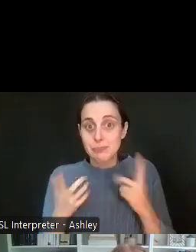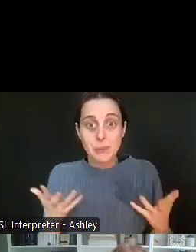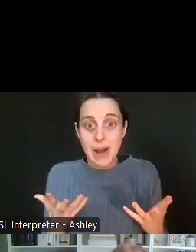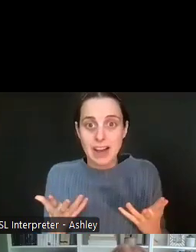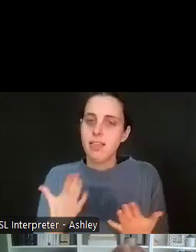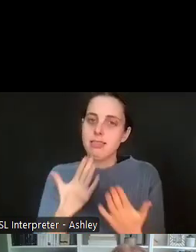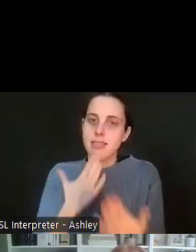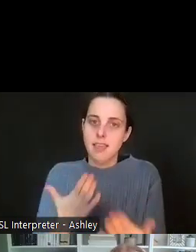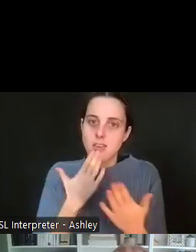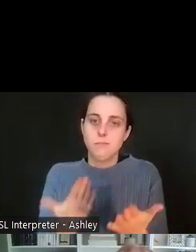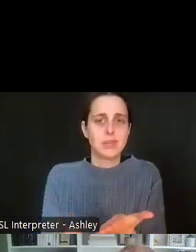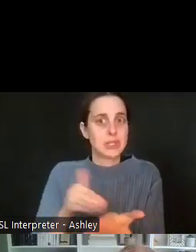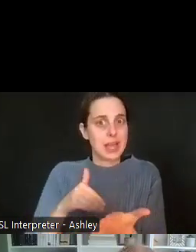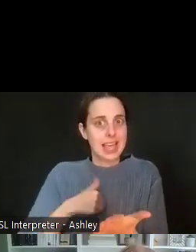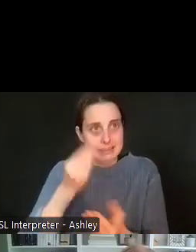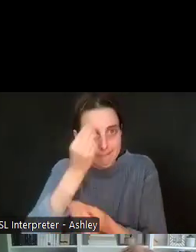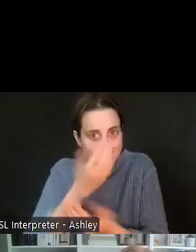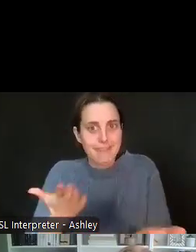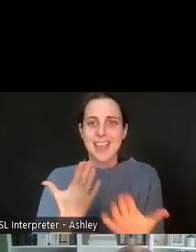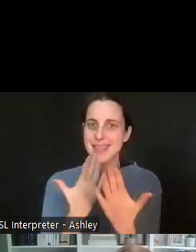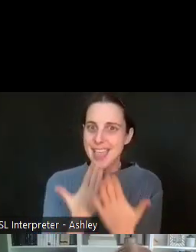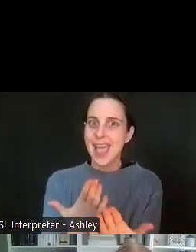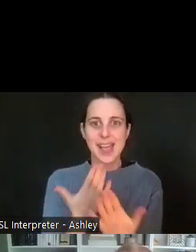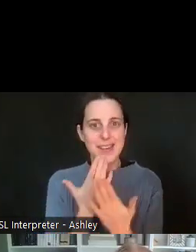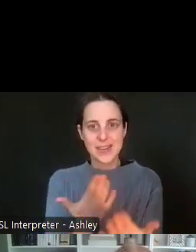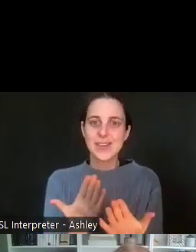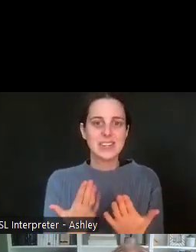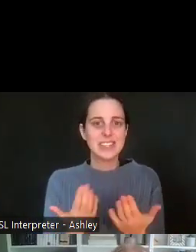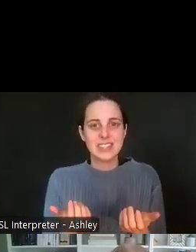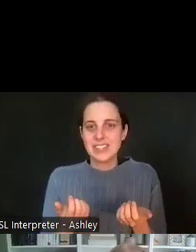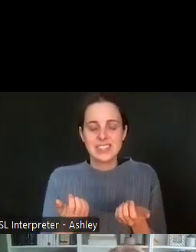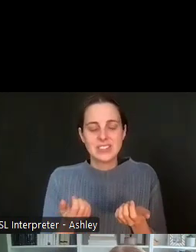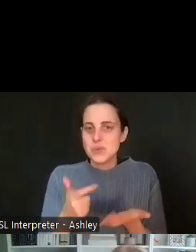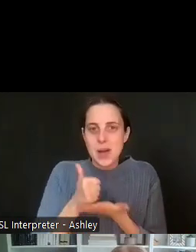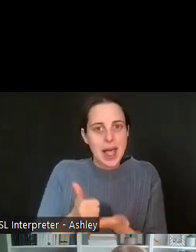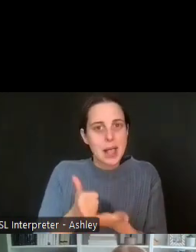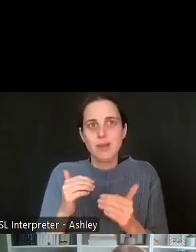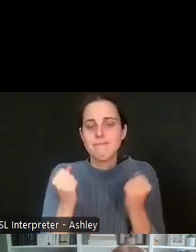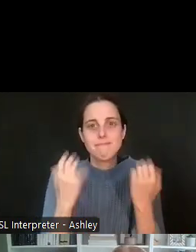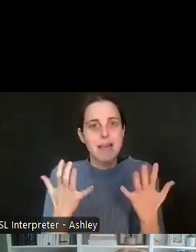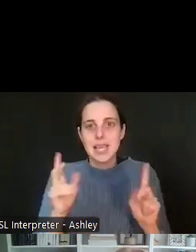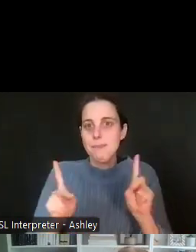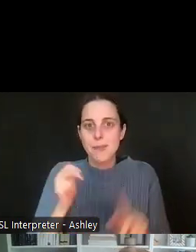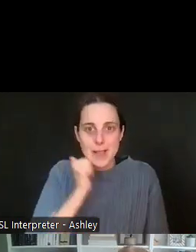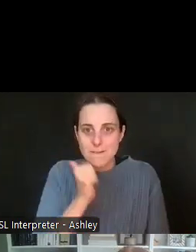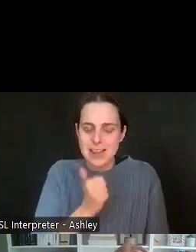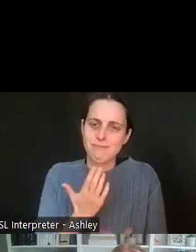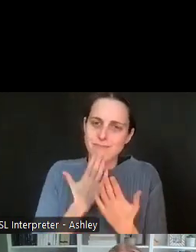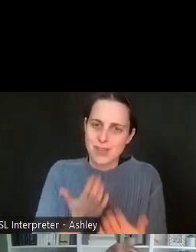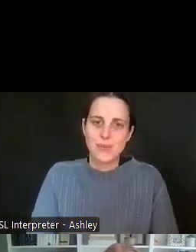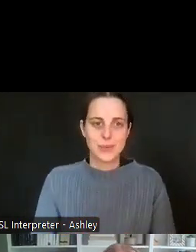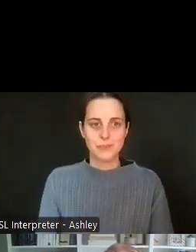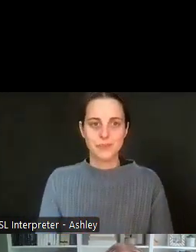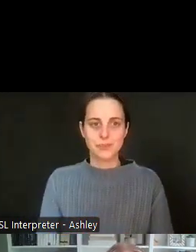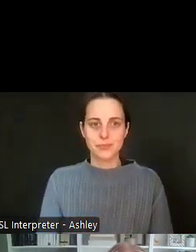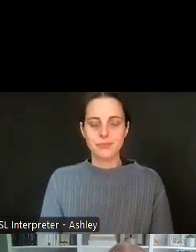you do on behalf of the hundreds, if not thousands, of people that you help every day. Today, we are